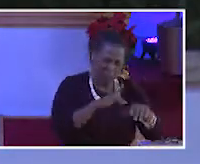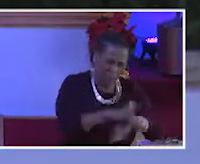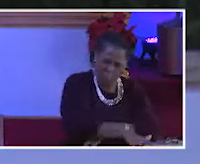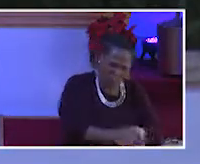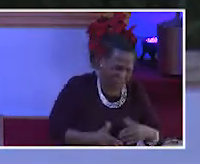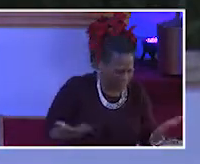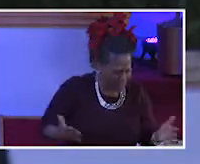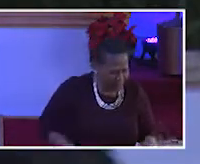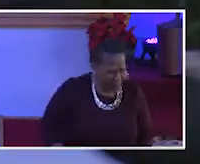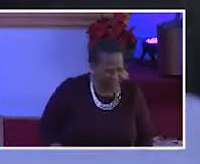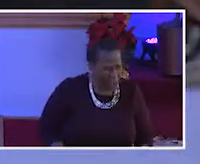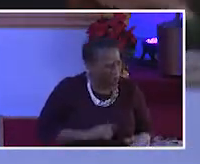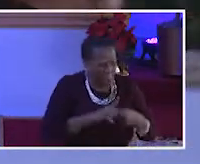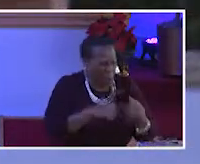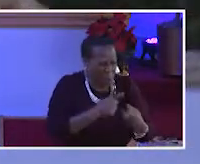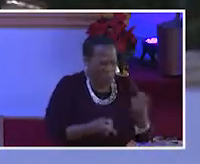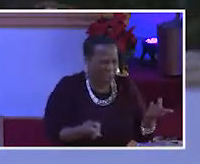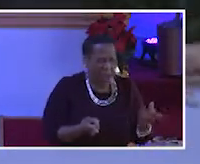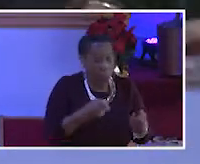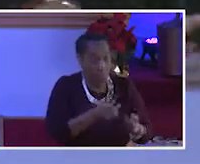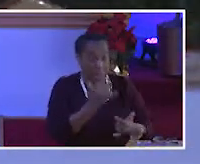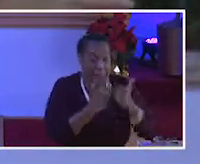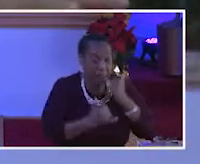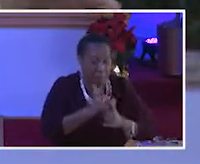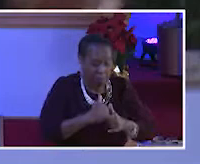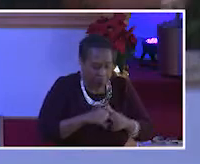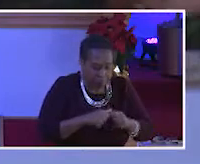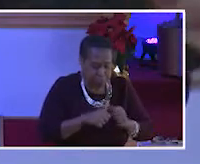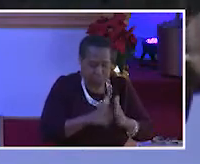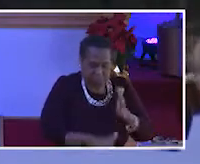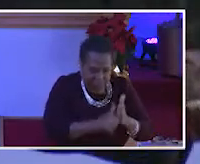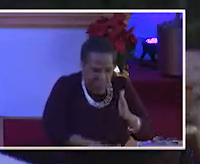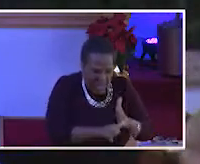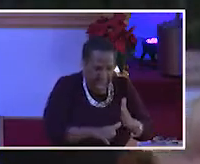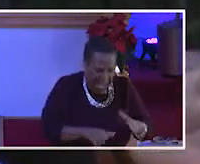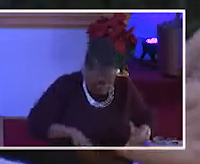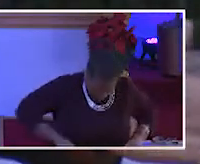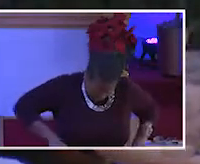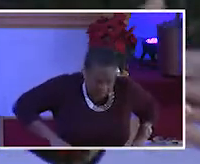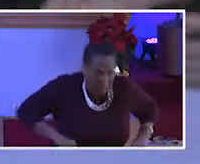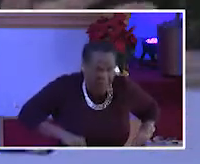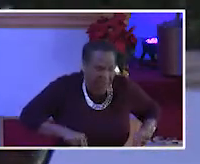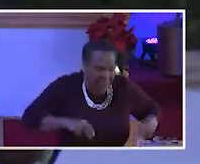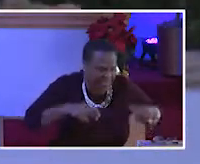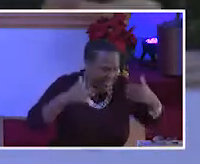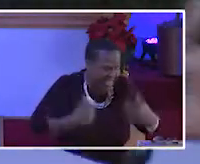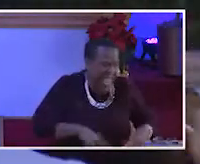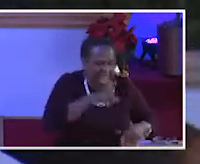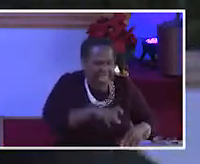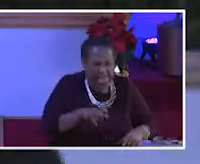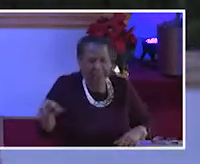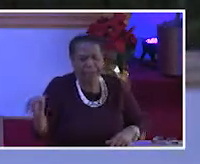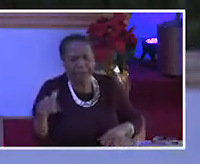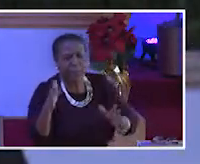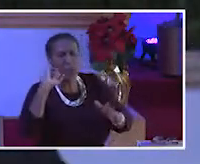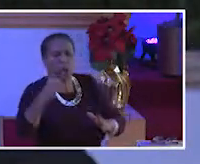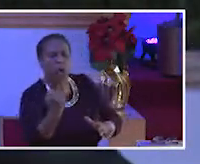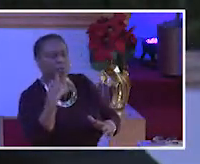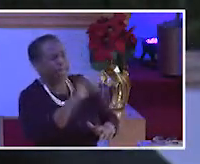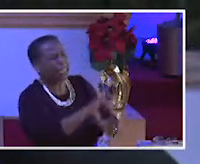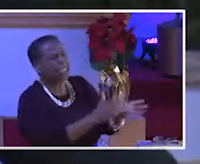early? When he messed up his diapers and Mary needed a few extra winks of sleep, Jesus.